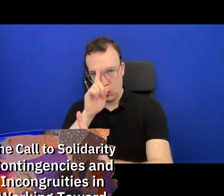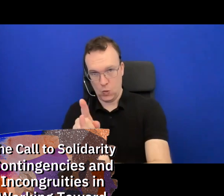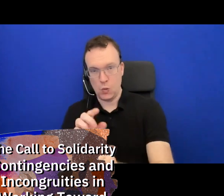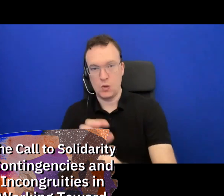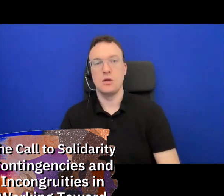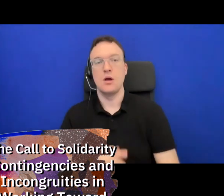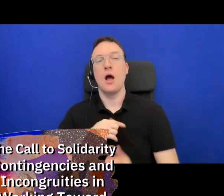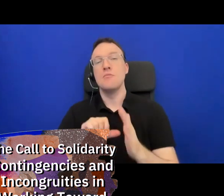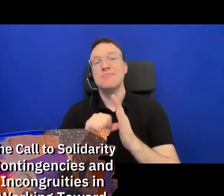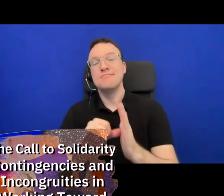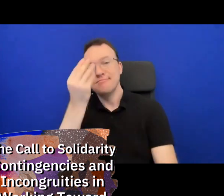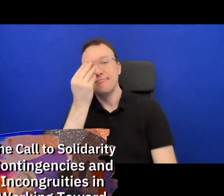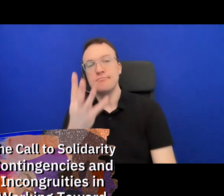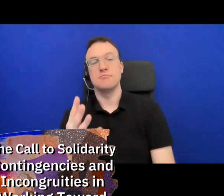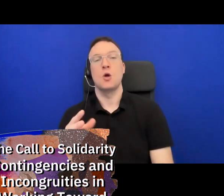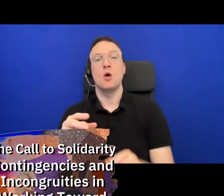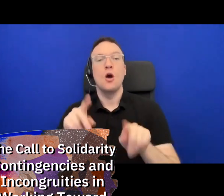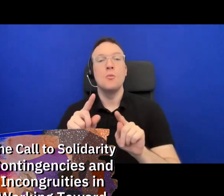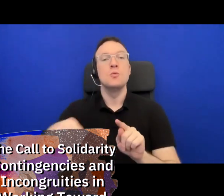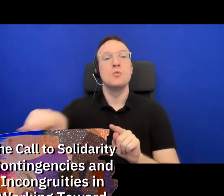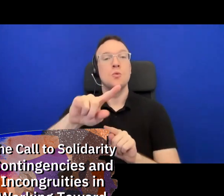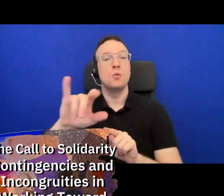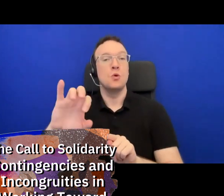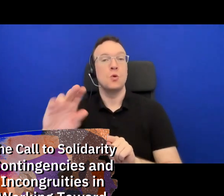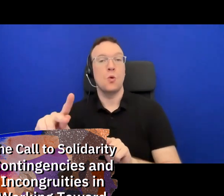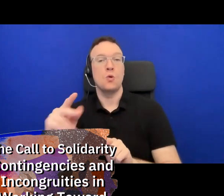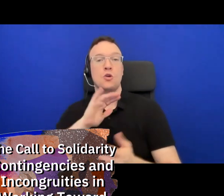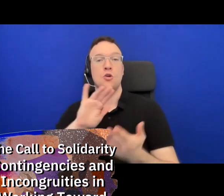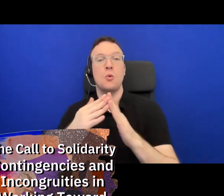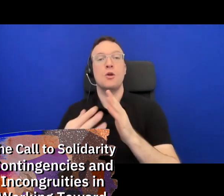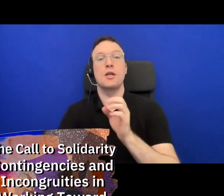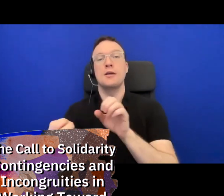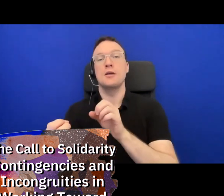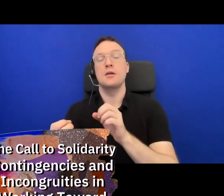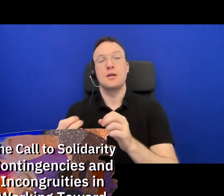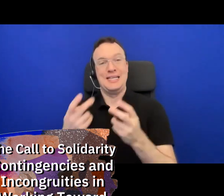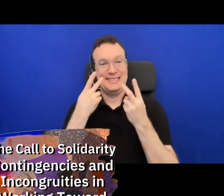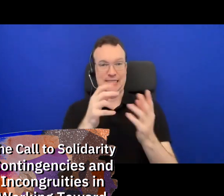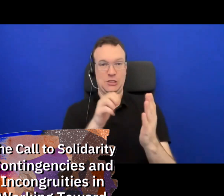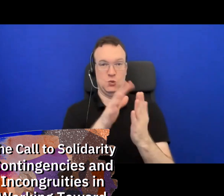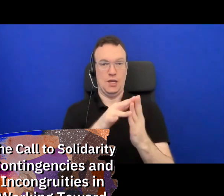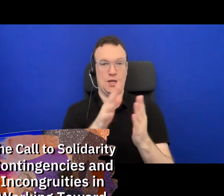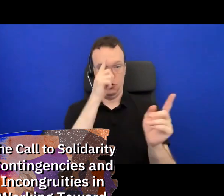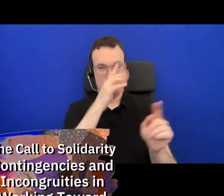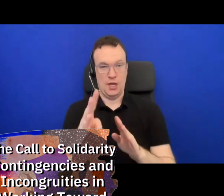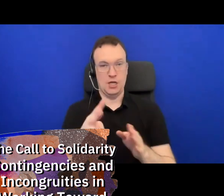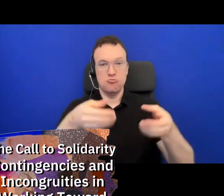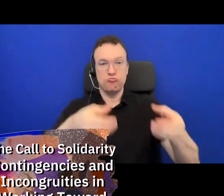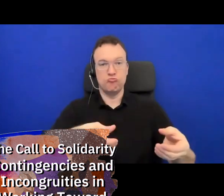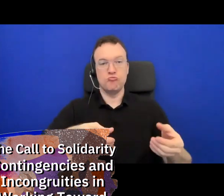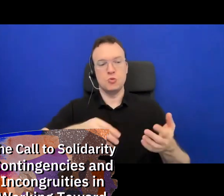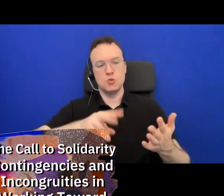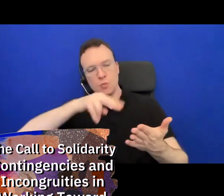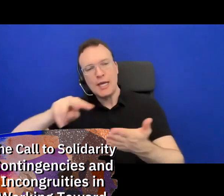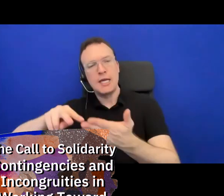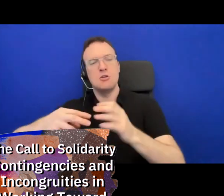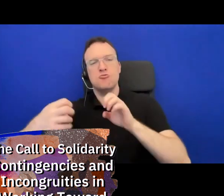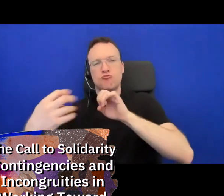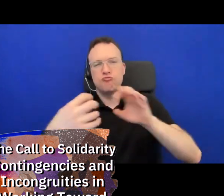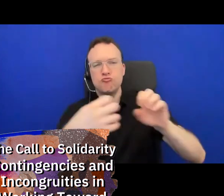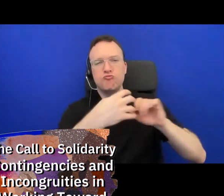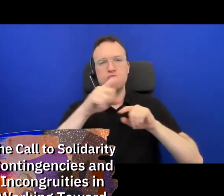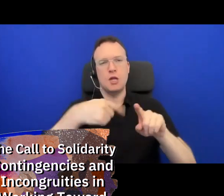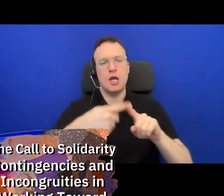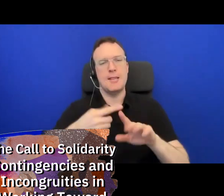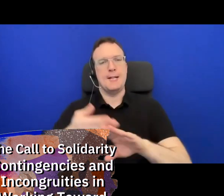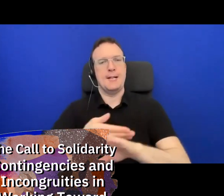there will be opportunities for the York community to comment on the draft strategy, starting in mid-March and running through to the